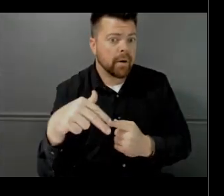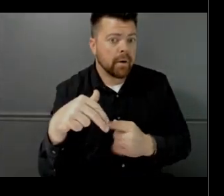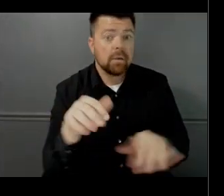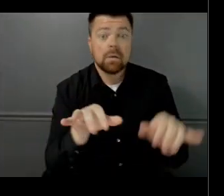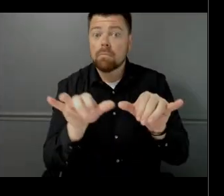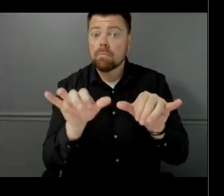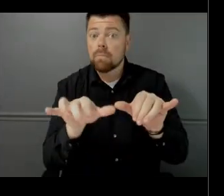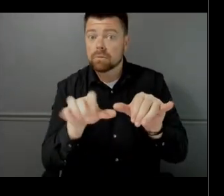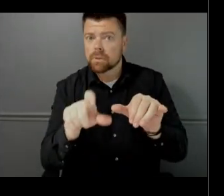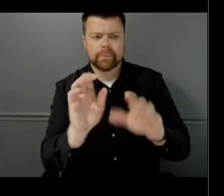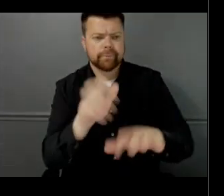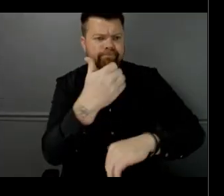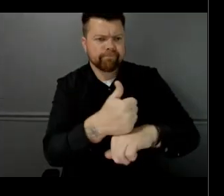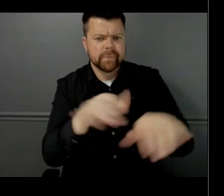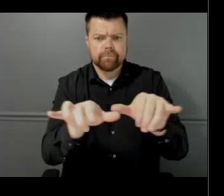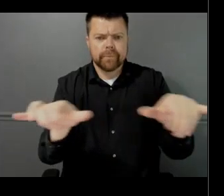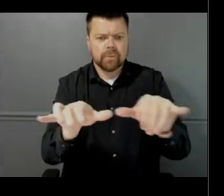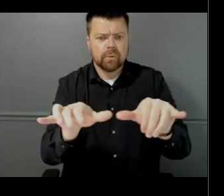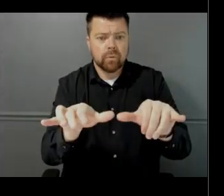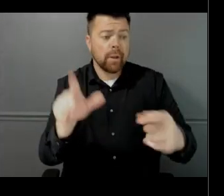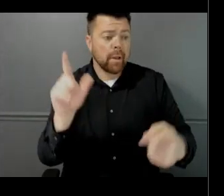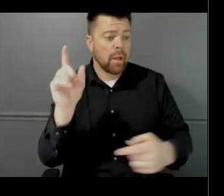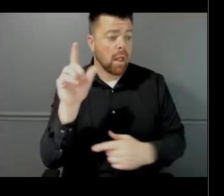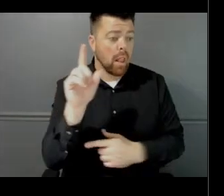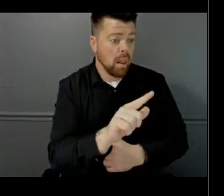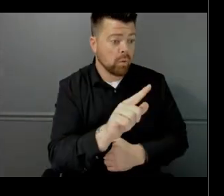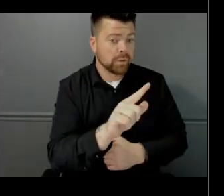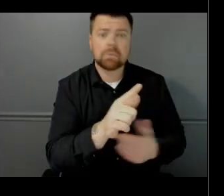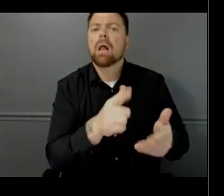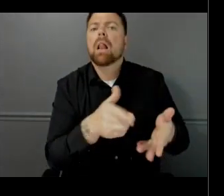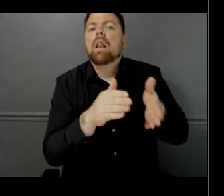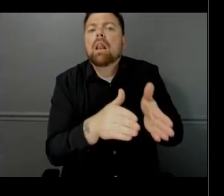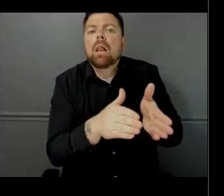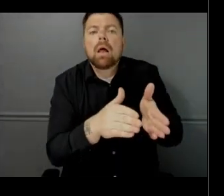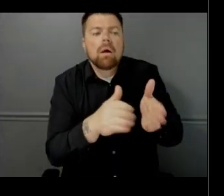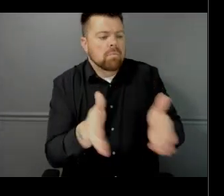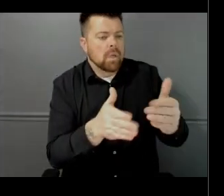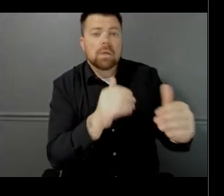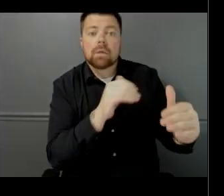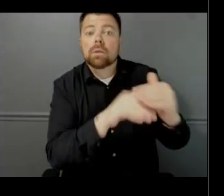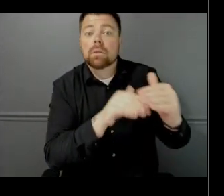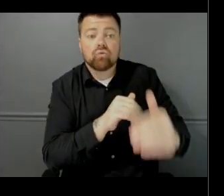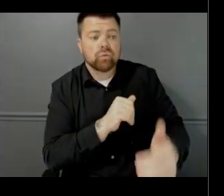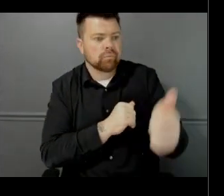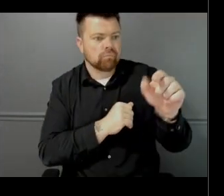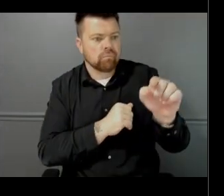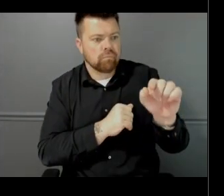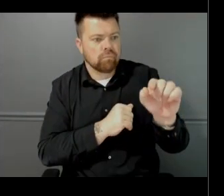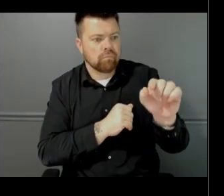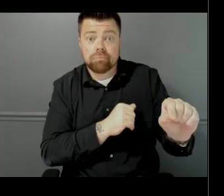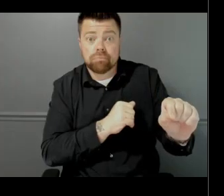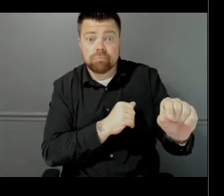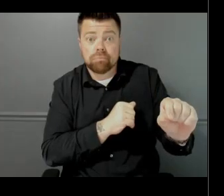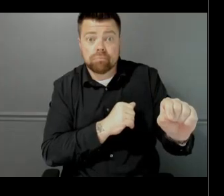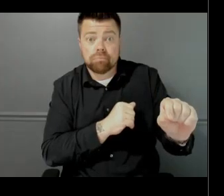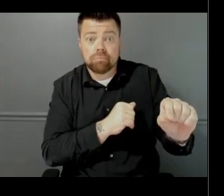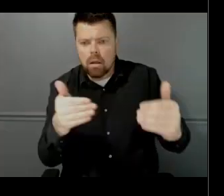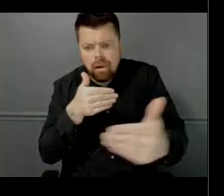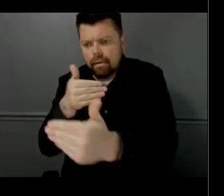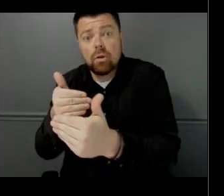be made between the lowest allowed planned entrance and the closest